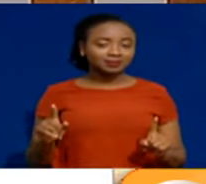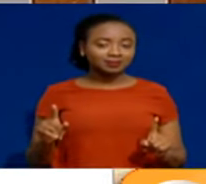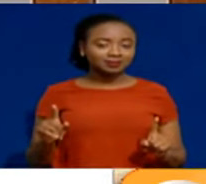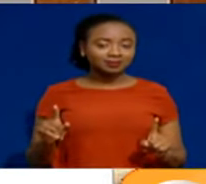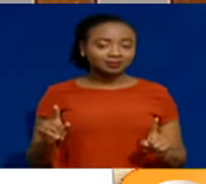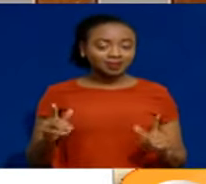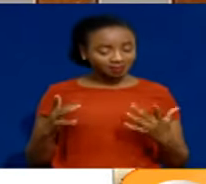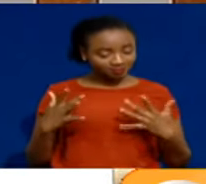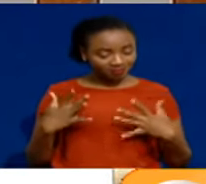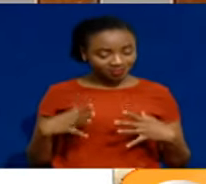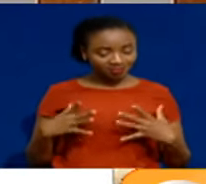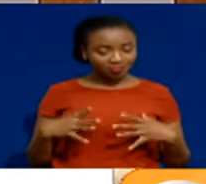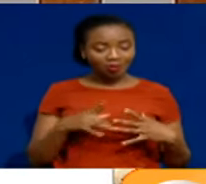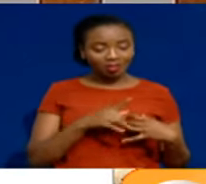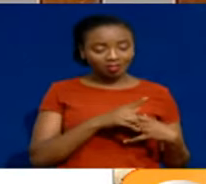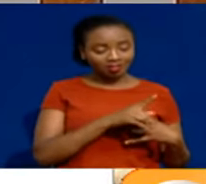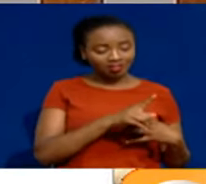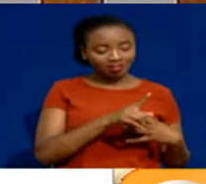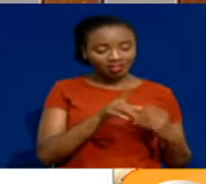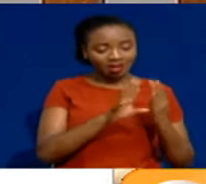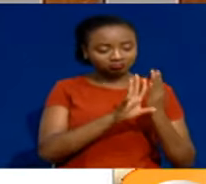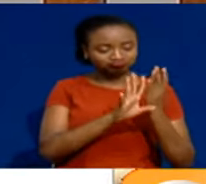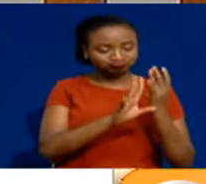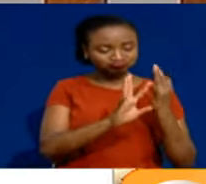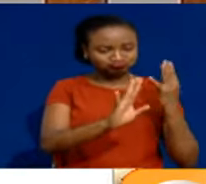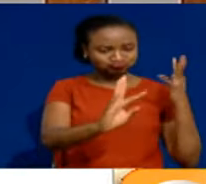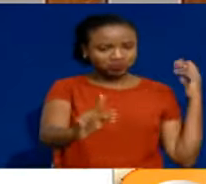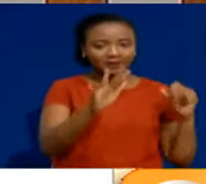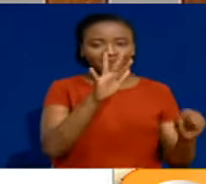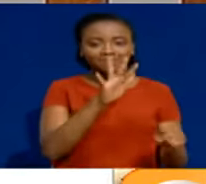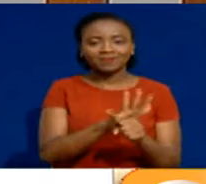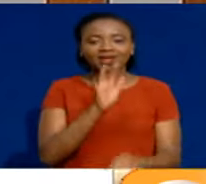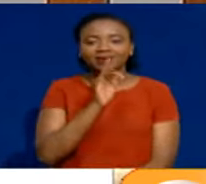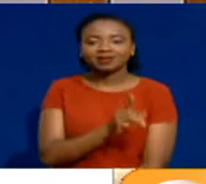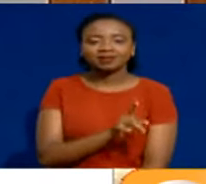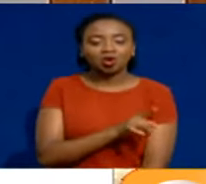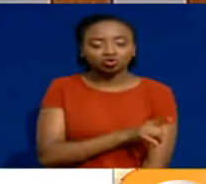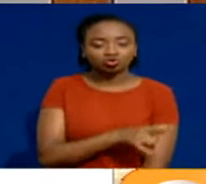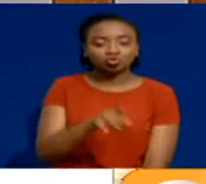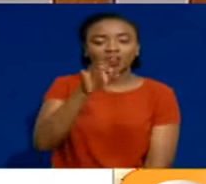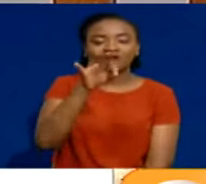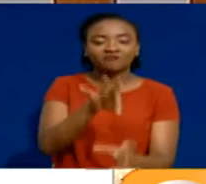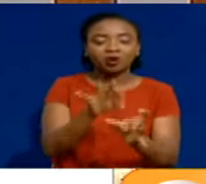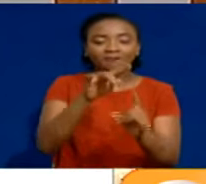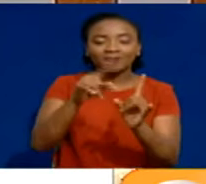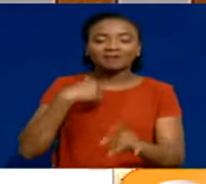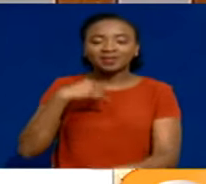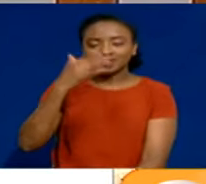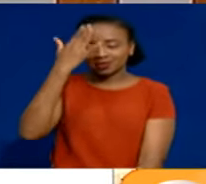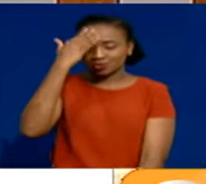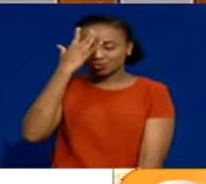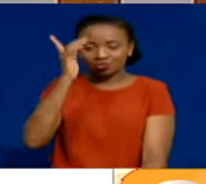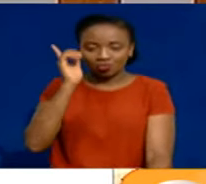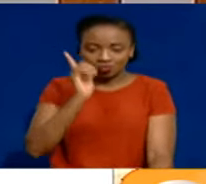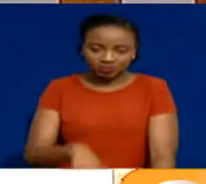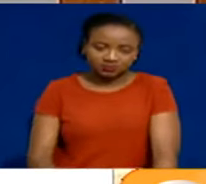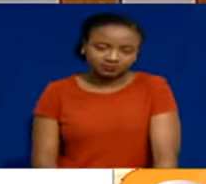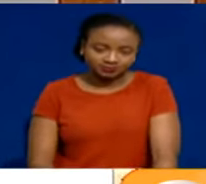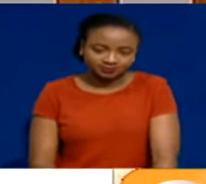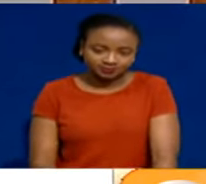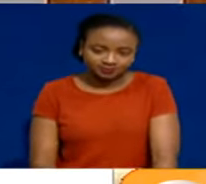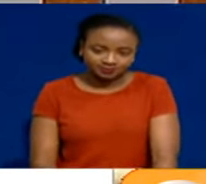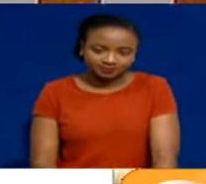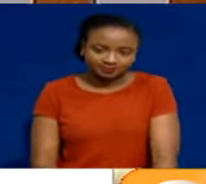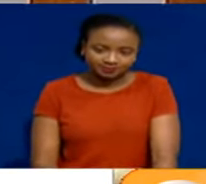People will turn out in large numbers to go and vote. I've said it like that. But what I'm sure of